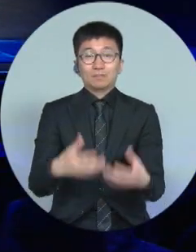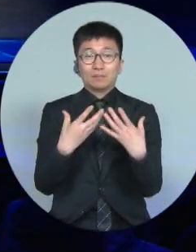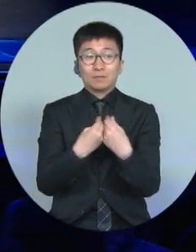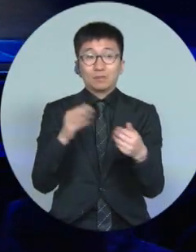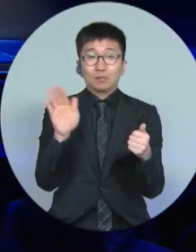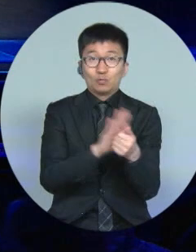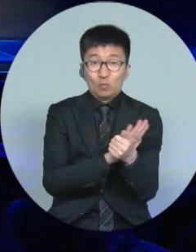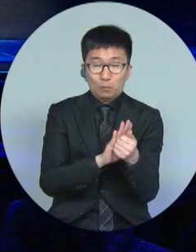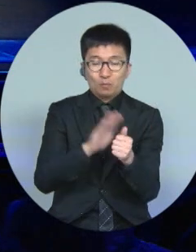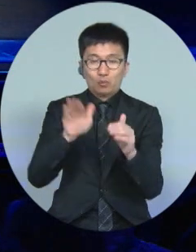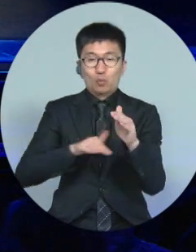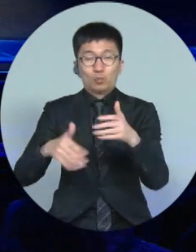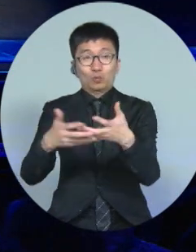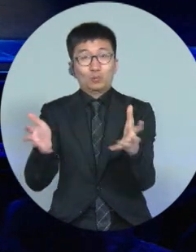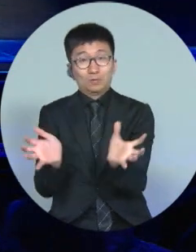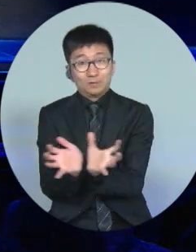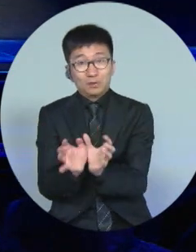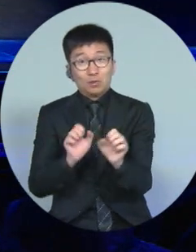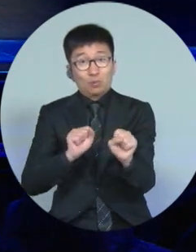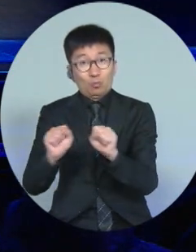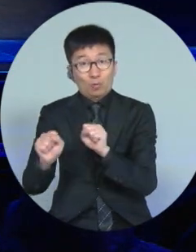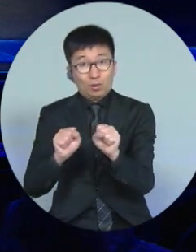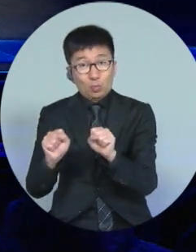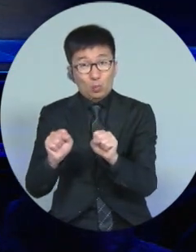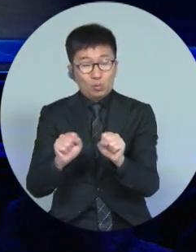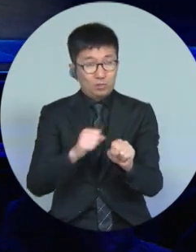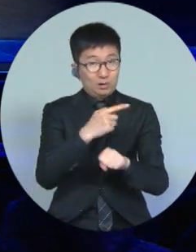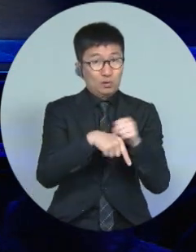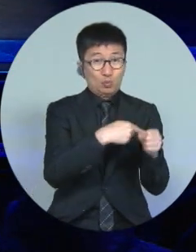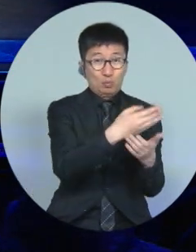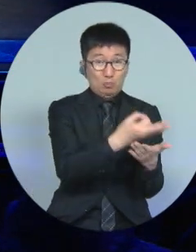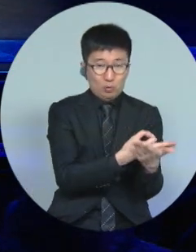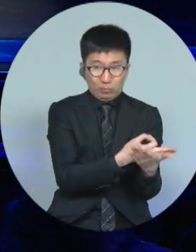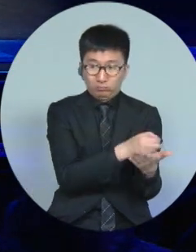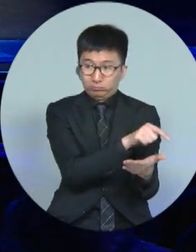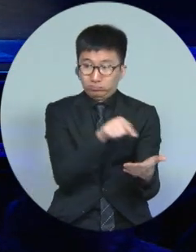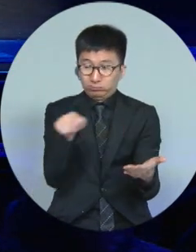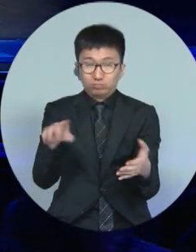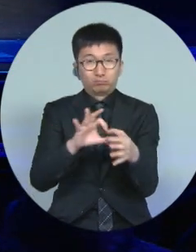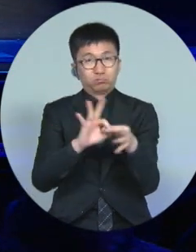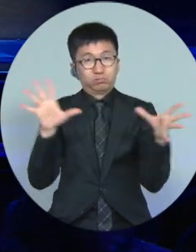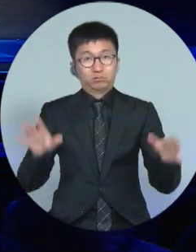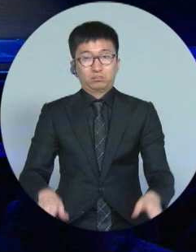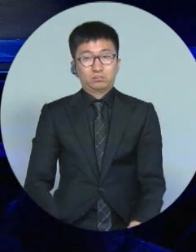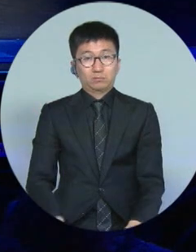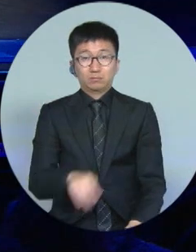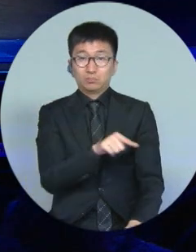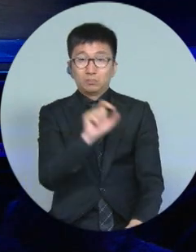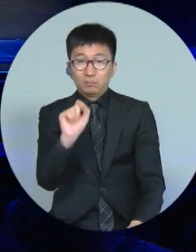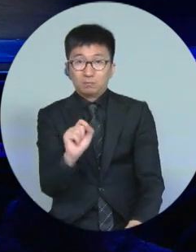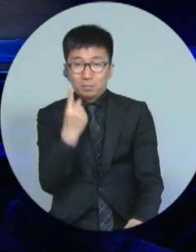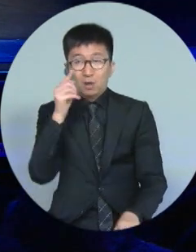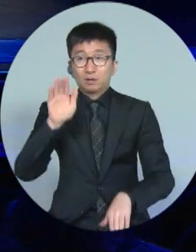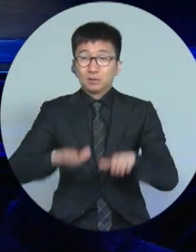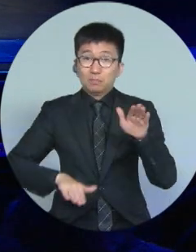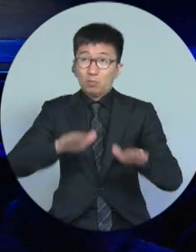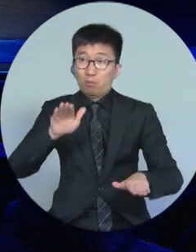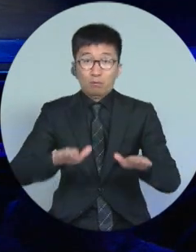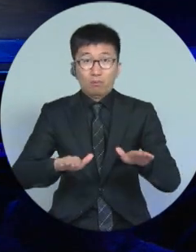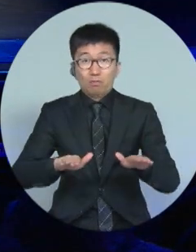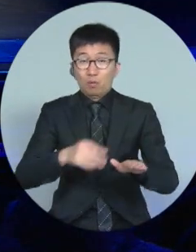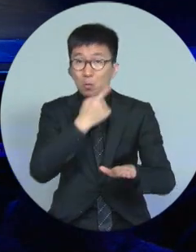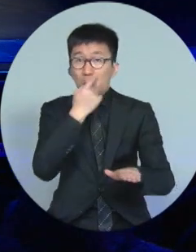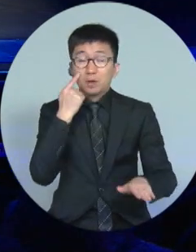is needed. It doesn't take account of inequalities. It doesn't take account of the environmental decay. It doesn't